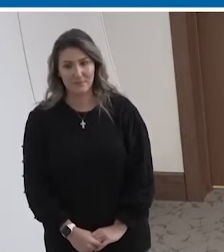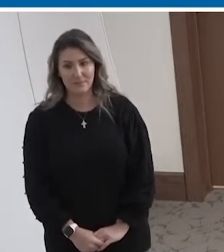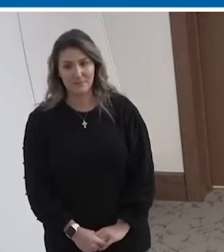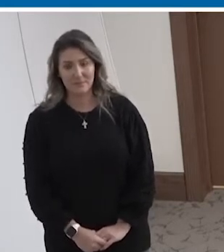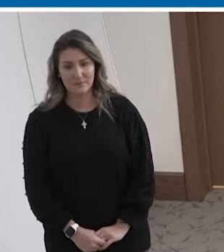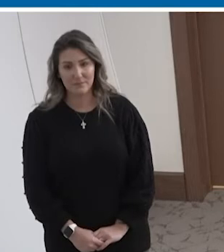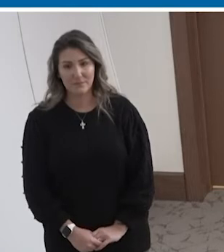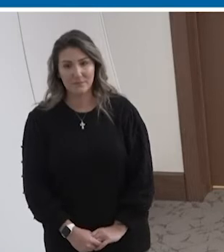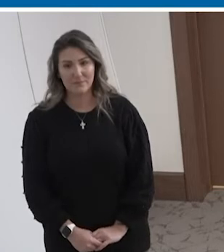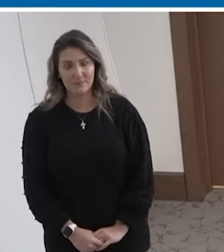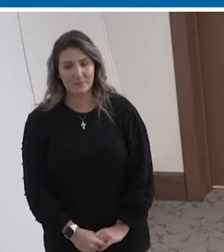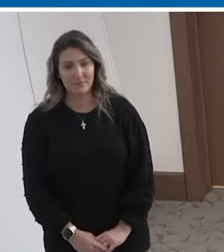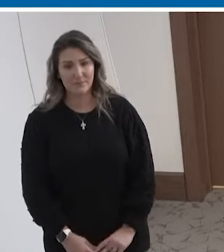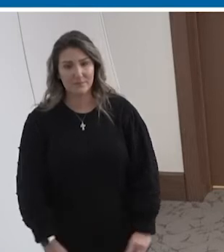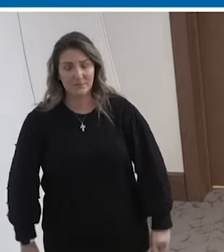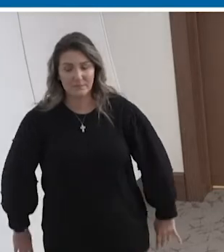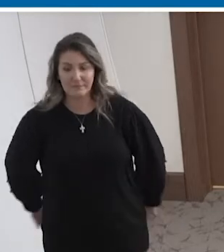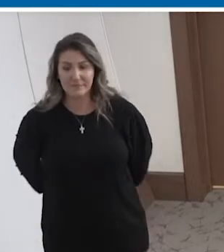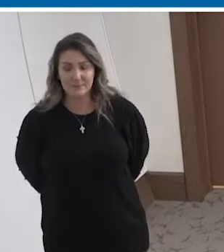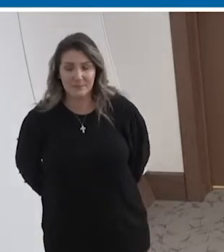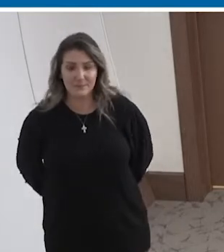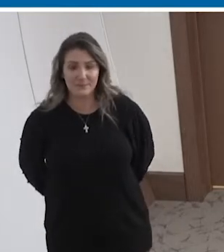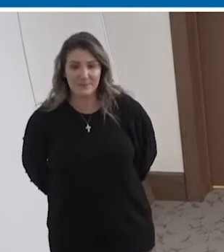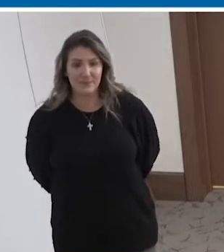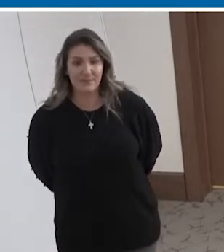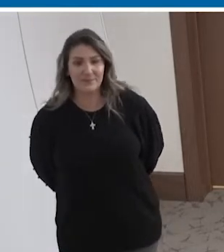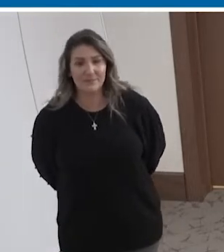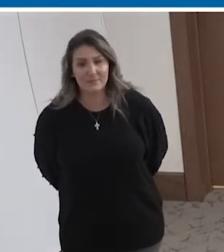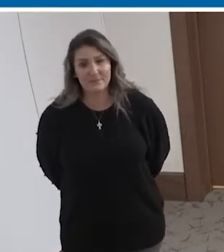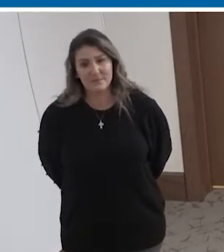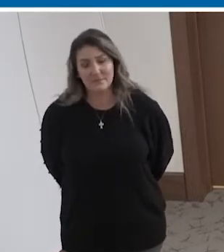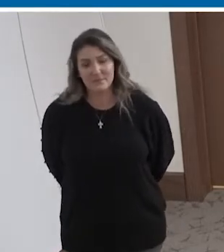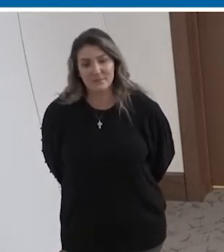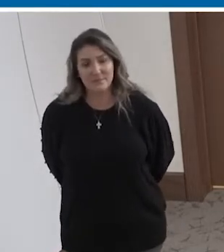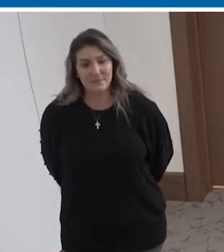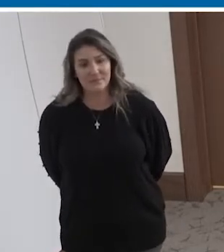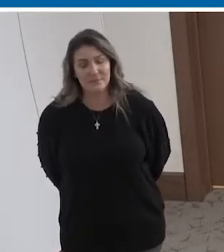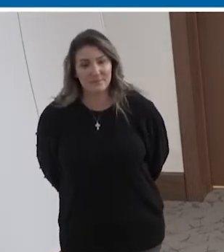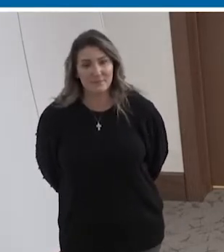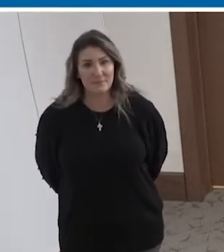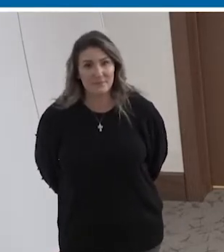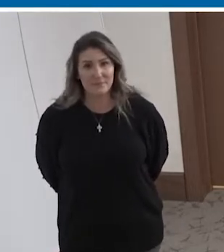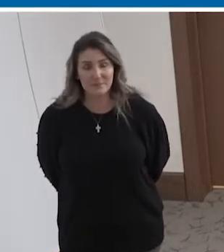COVID-19 se vaya esparciendo en las escuelas